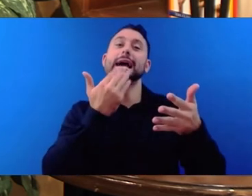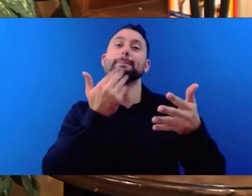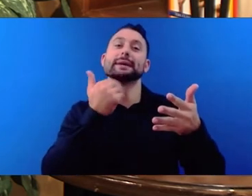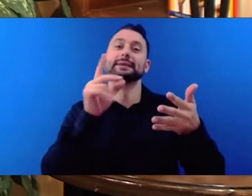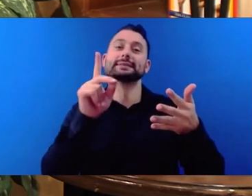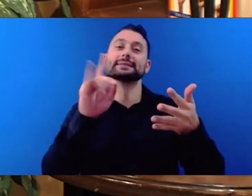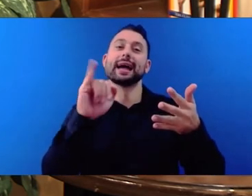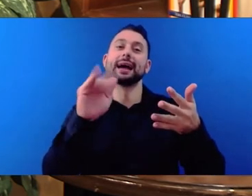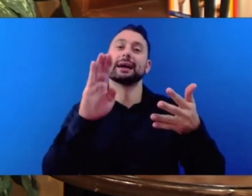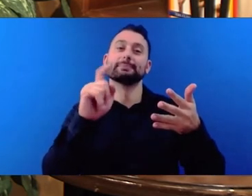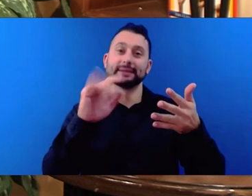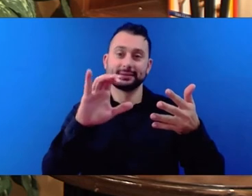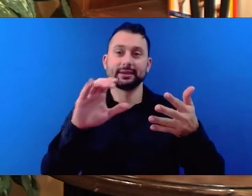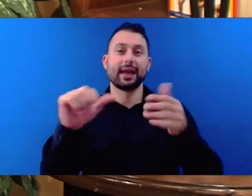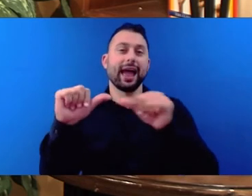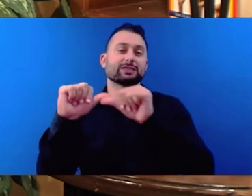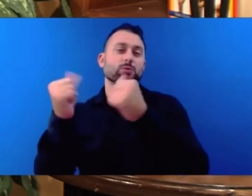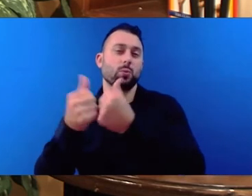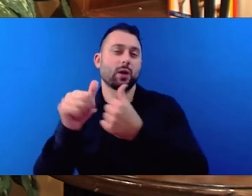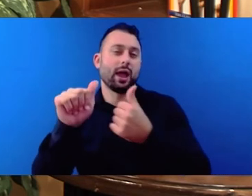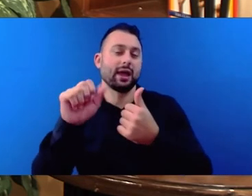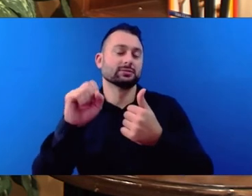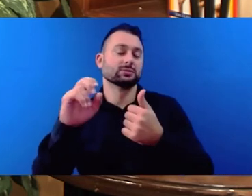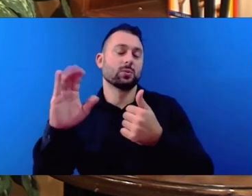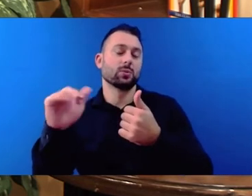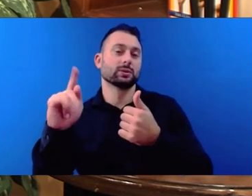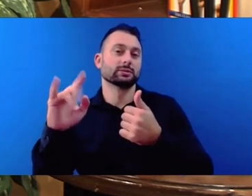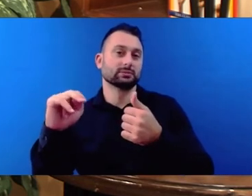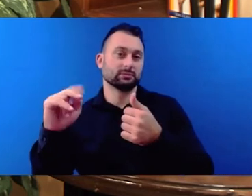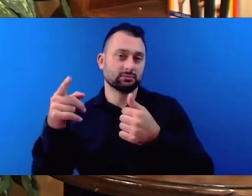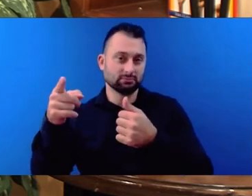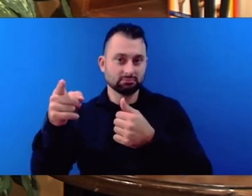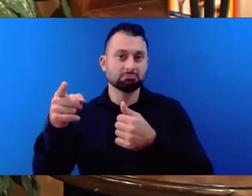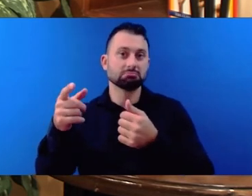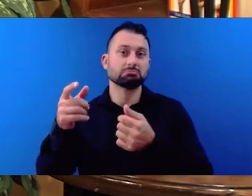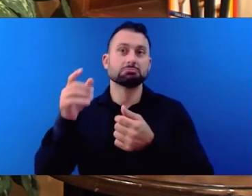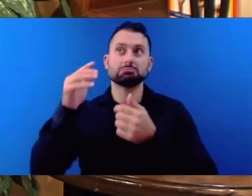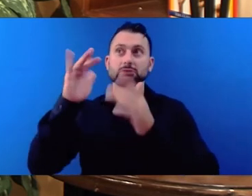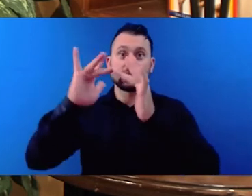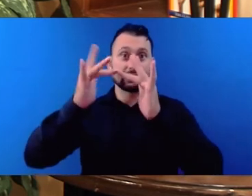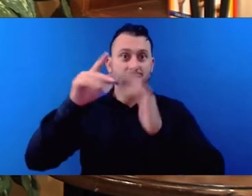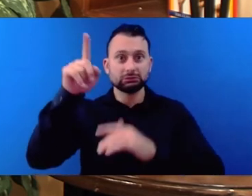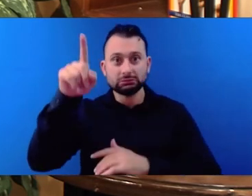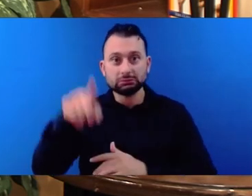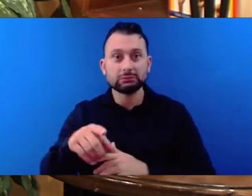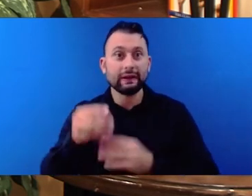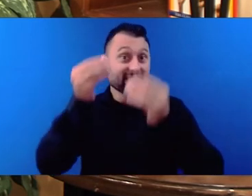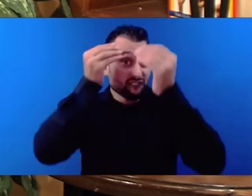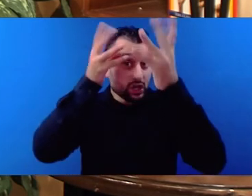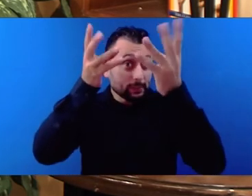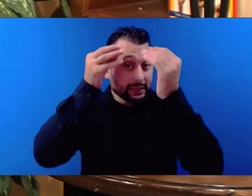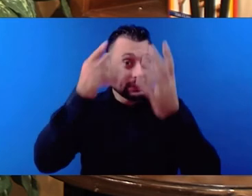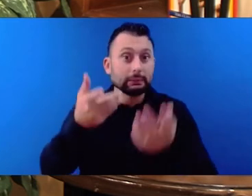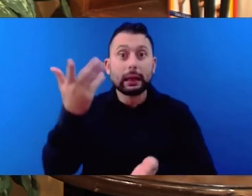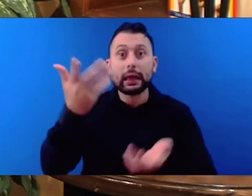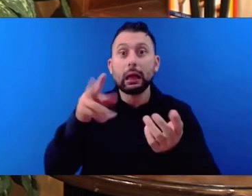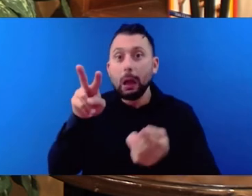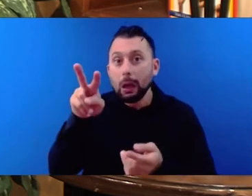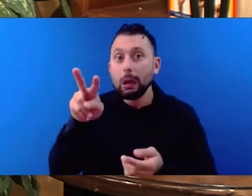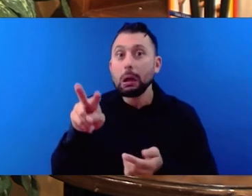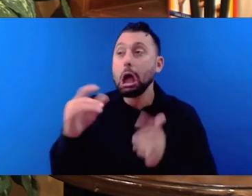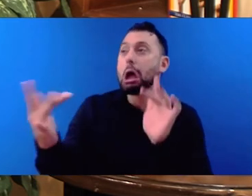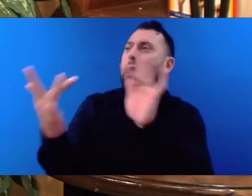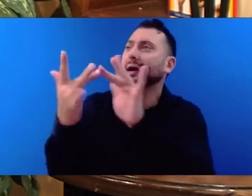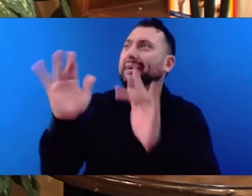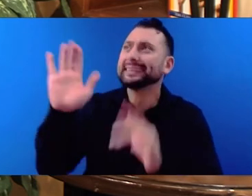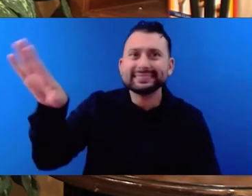your insulin. So that website again is insulinhelp.org. There's also